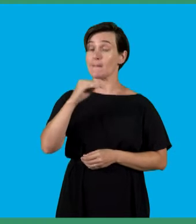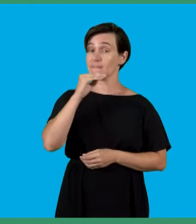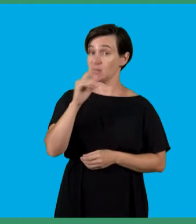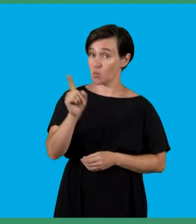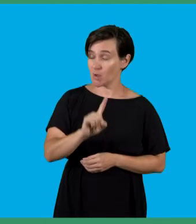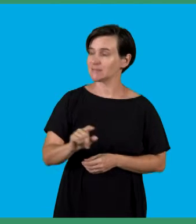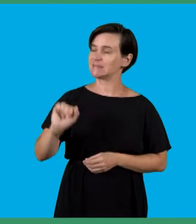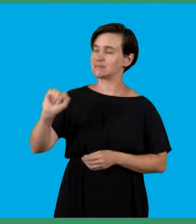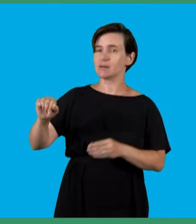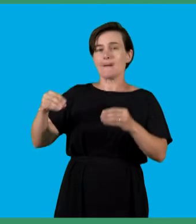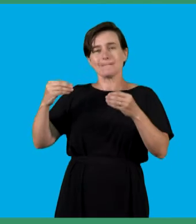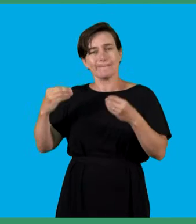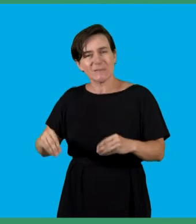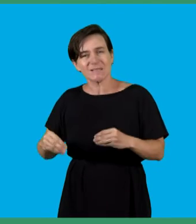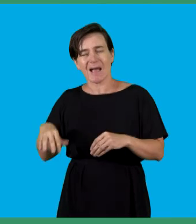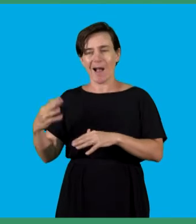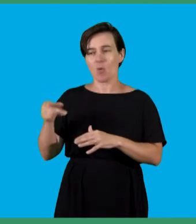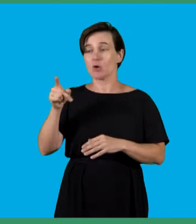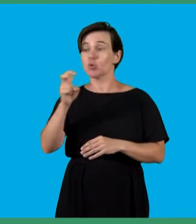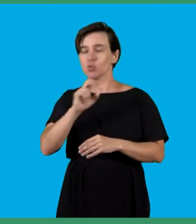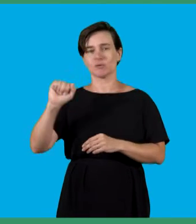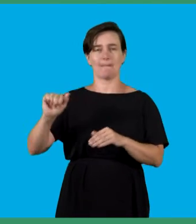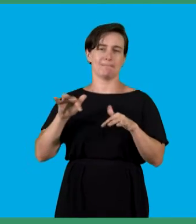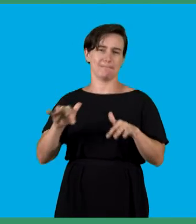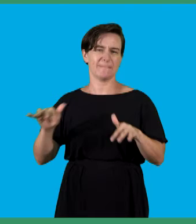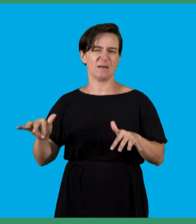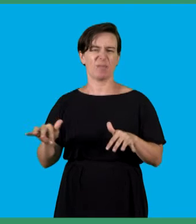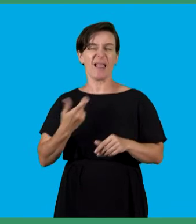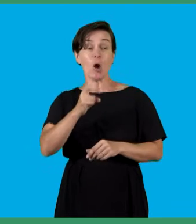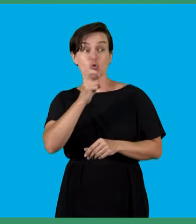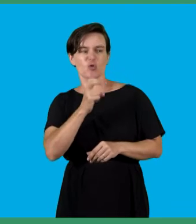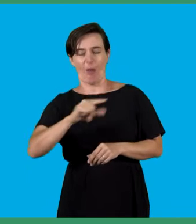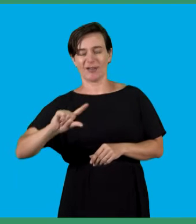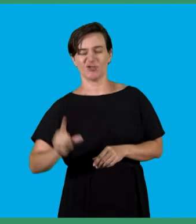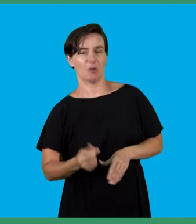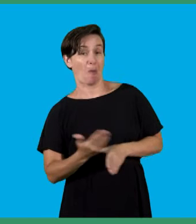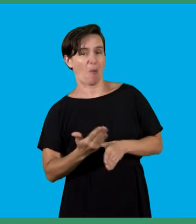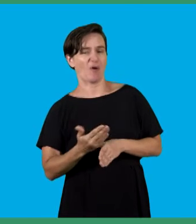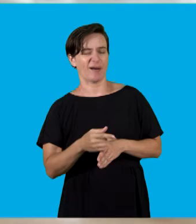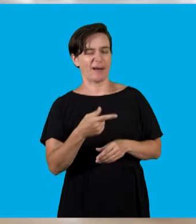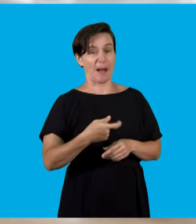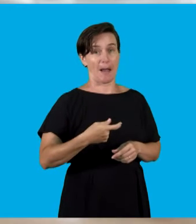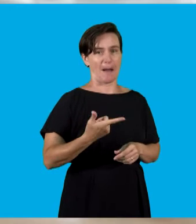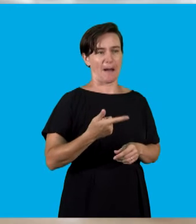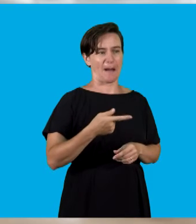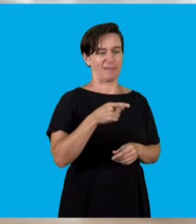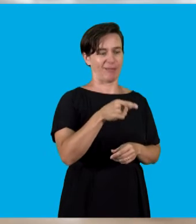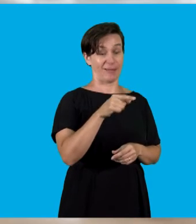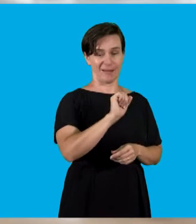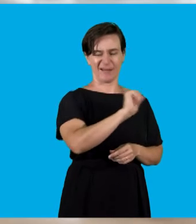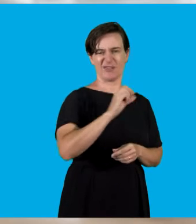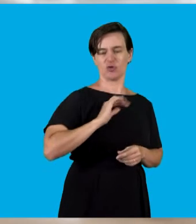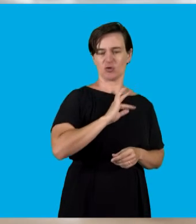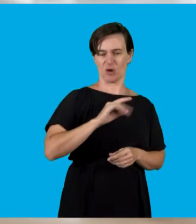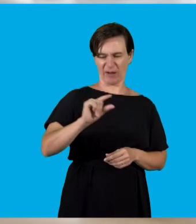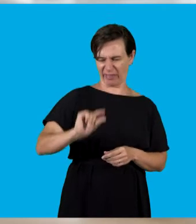referring to how the business uses their people, not exploiting them, paying them fair wages, which is